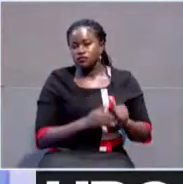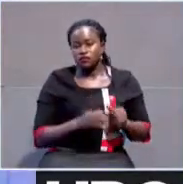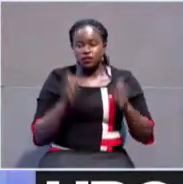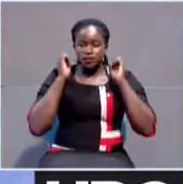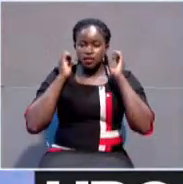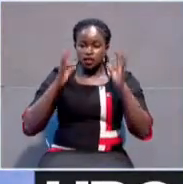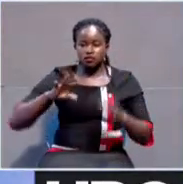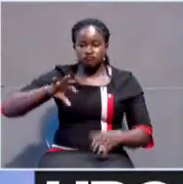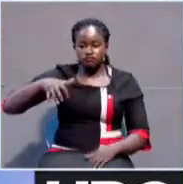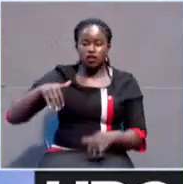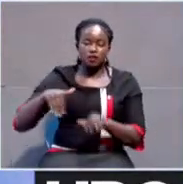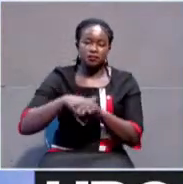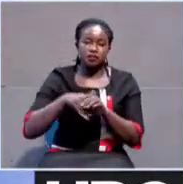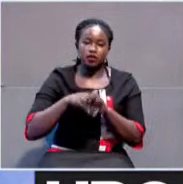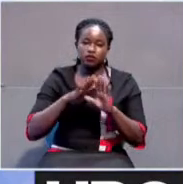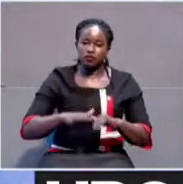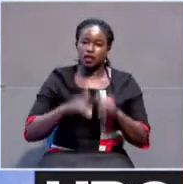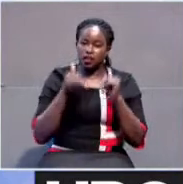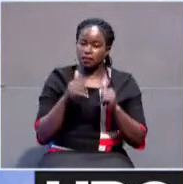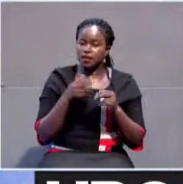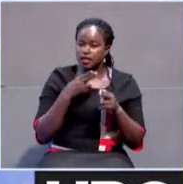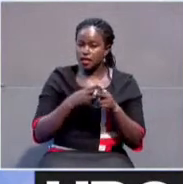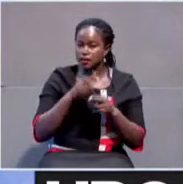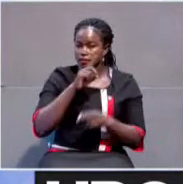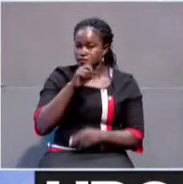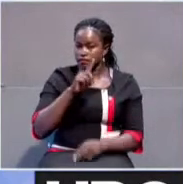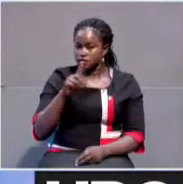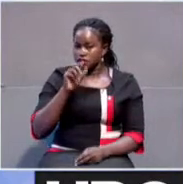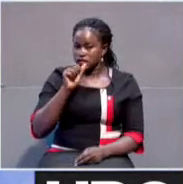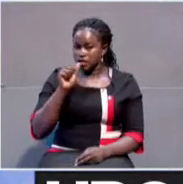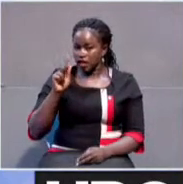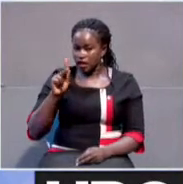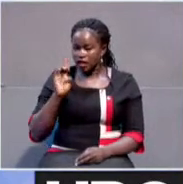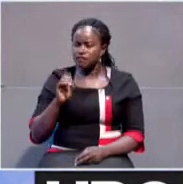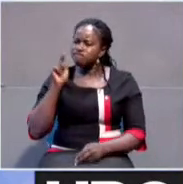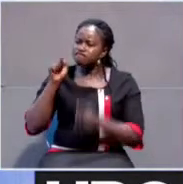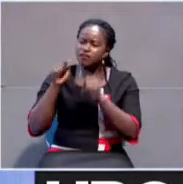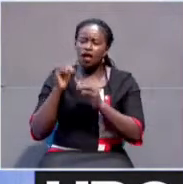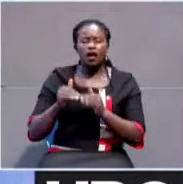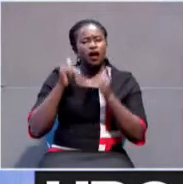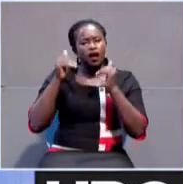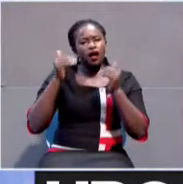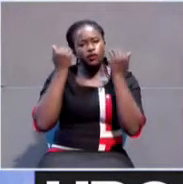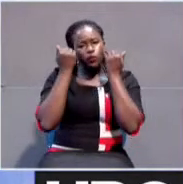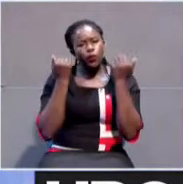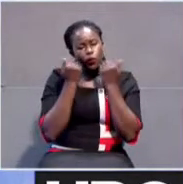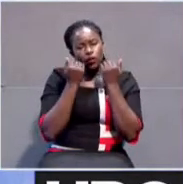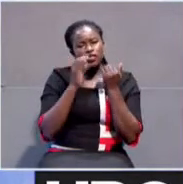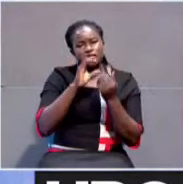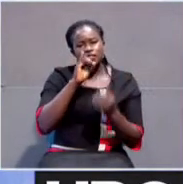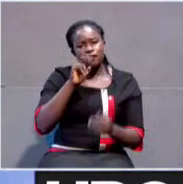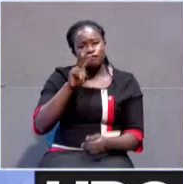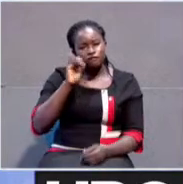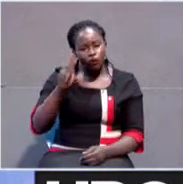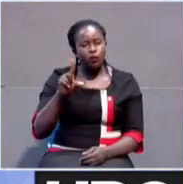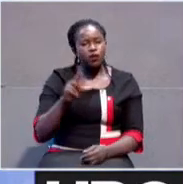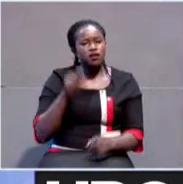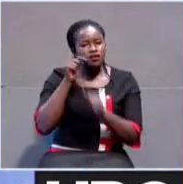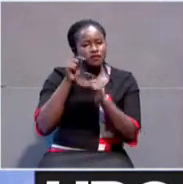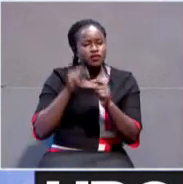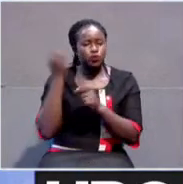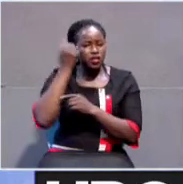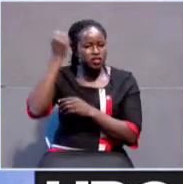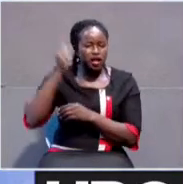Mutiana Municipality Member of Parliament Francis Zake has accused her High Court Civil Division Judge Esther Nambayo of